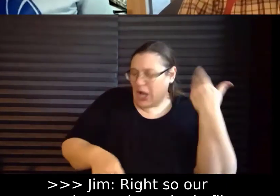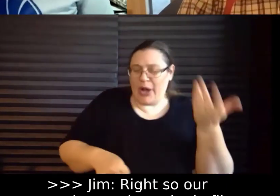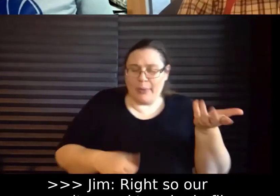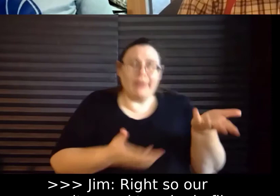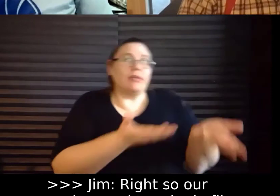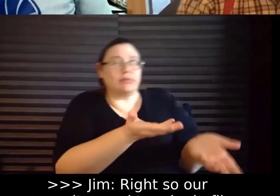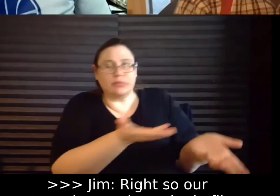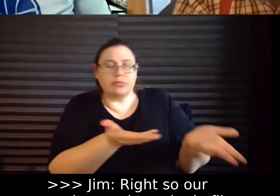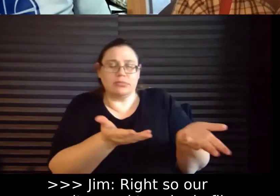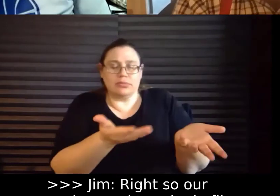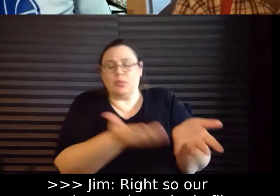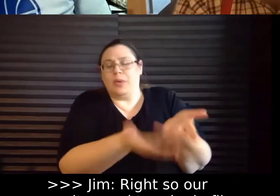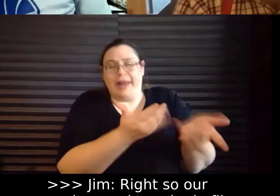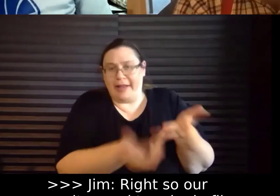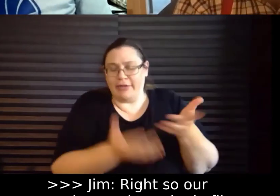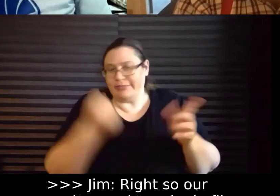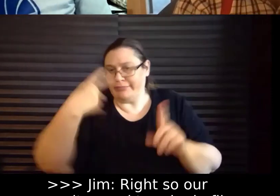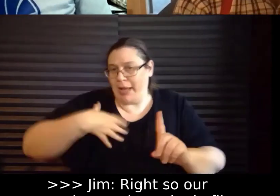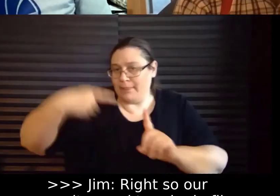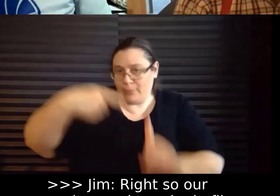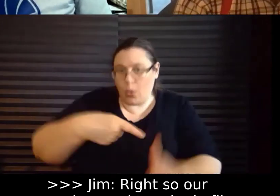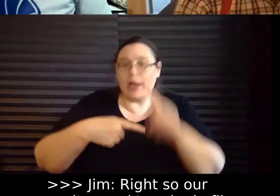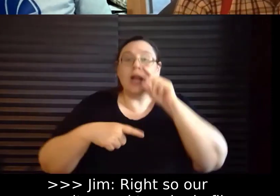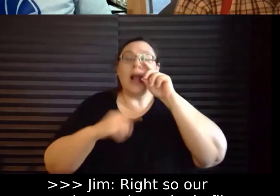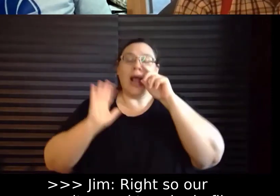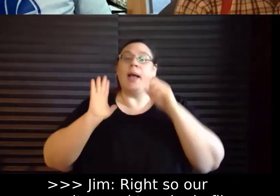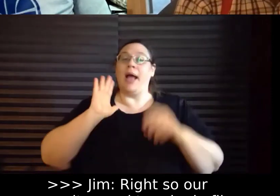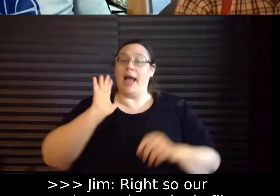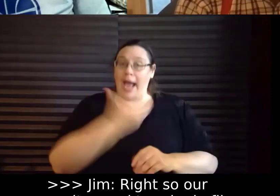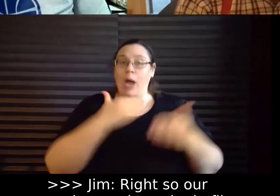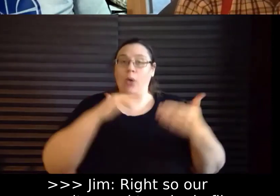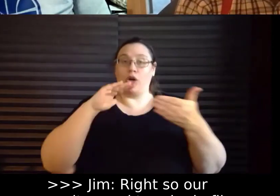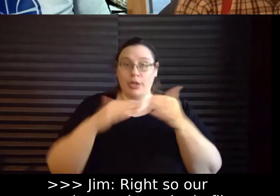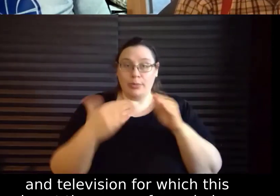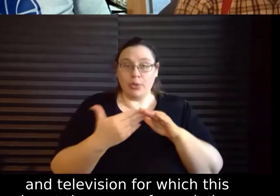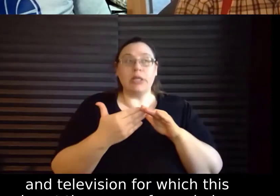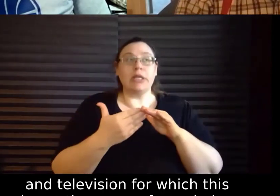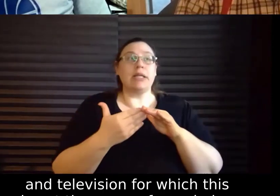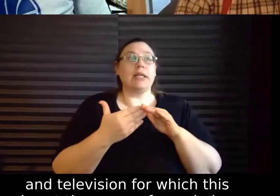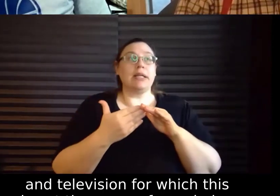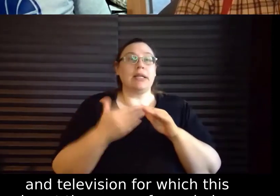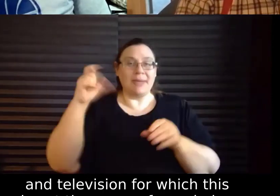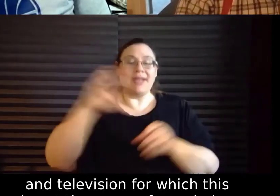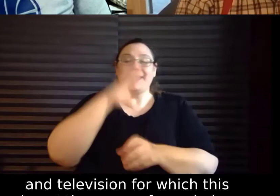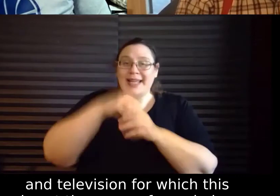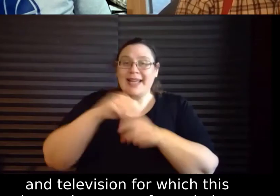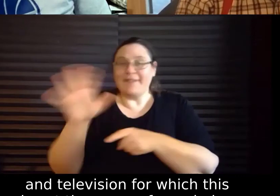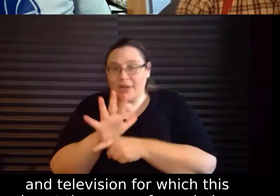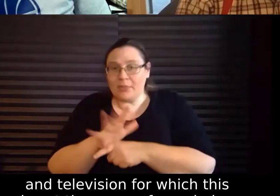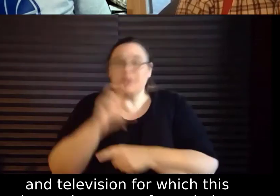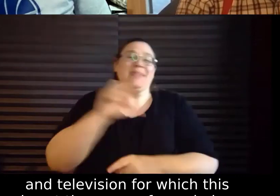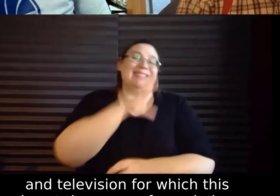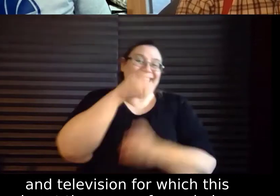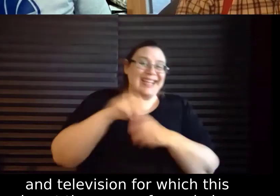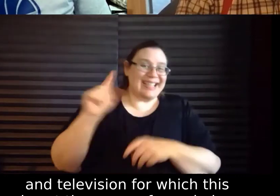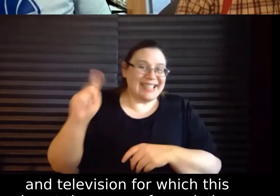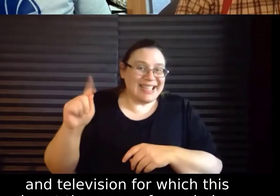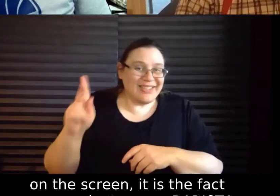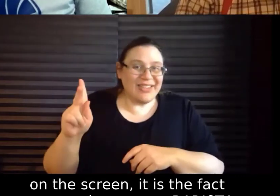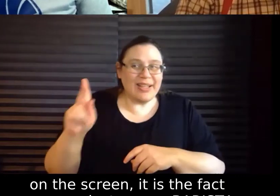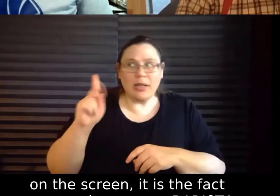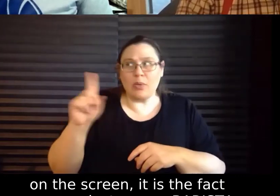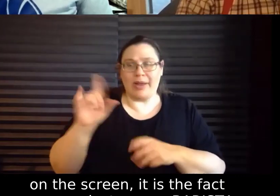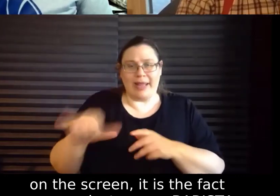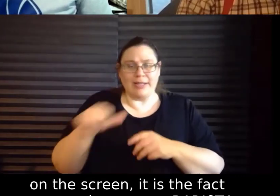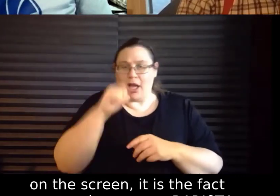whatever, right? So Yeah. Our community needs to be in films and television in which this is not the reason for us being